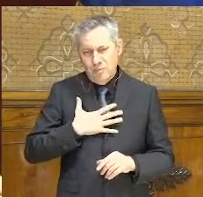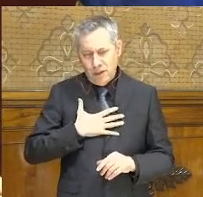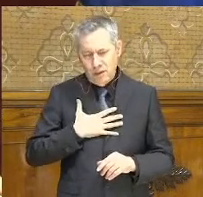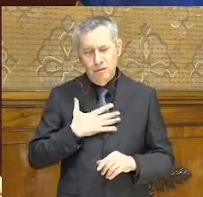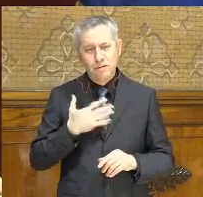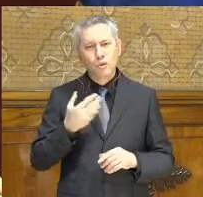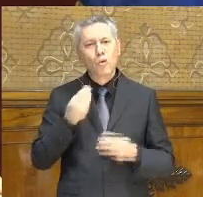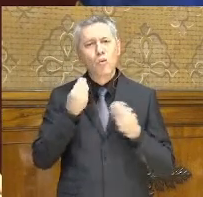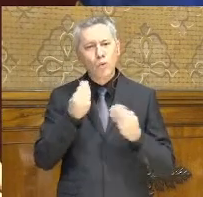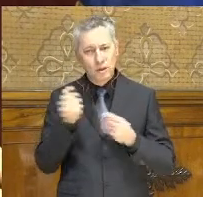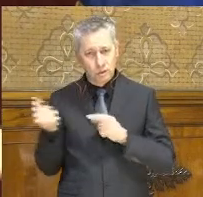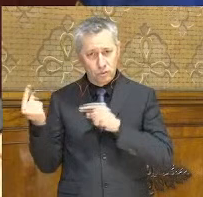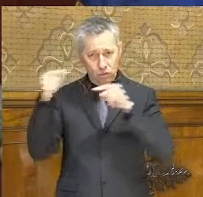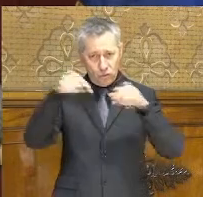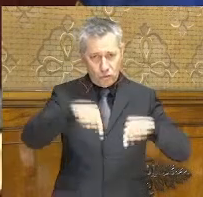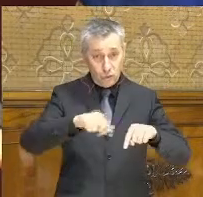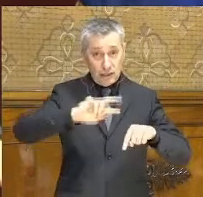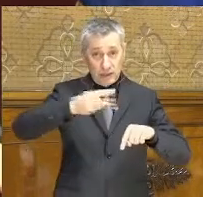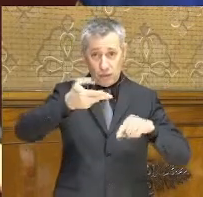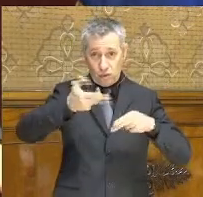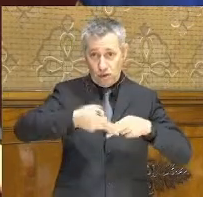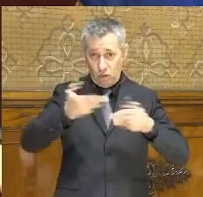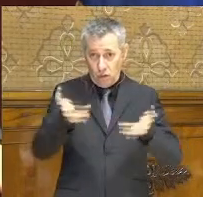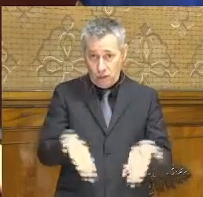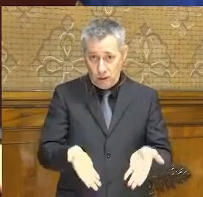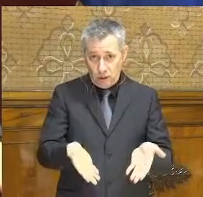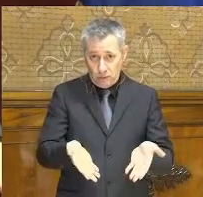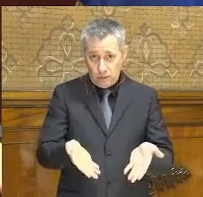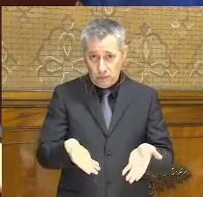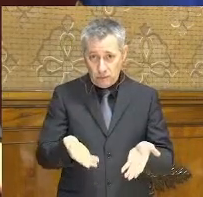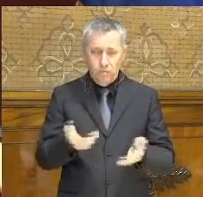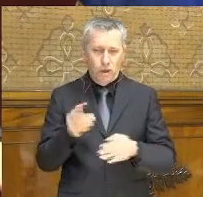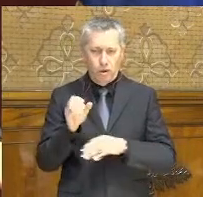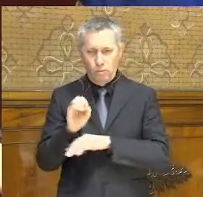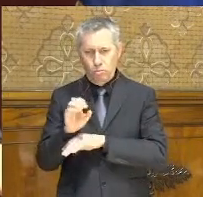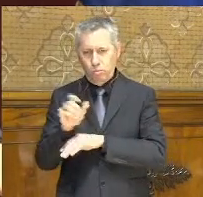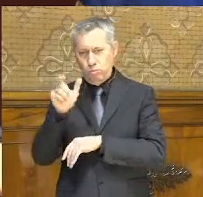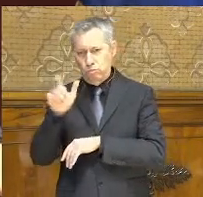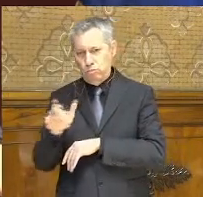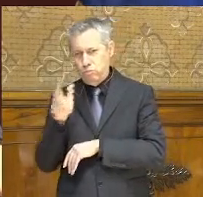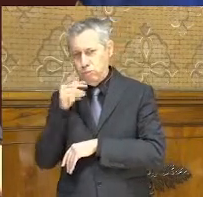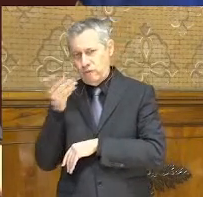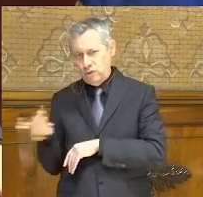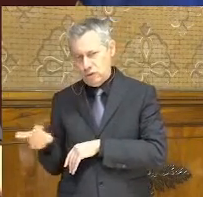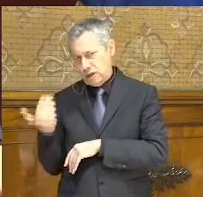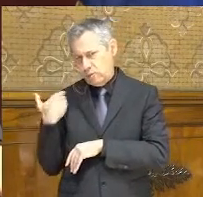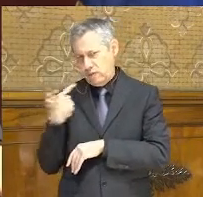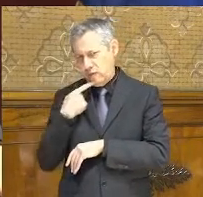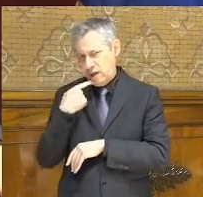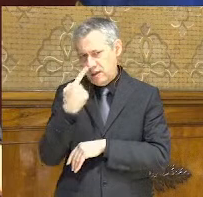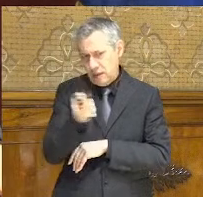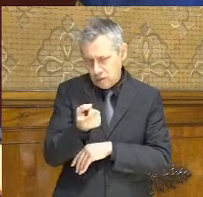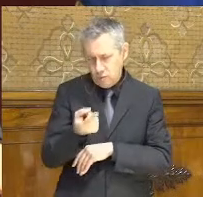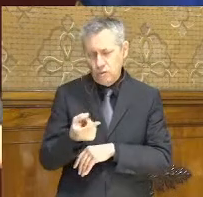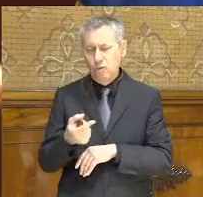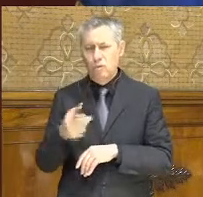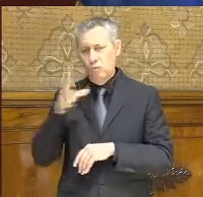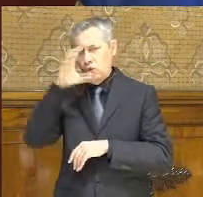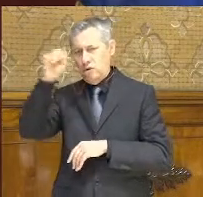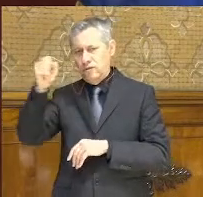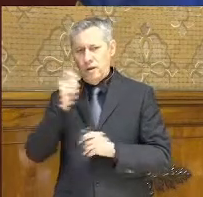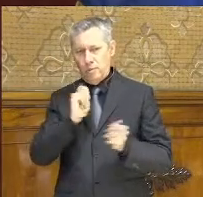is the second time I've been here at the University of Padua, both times invited